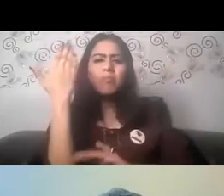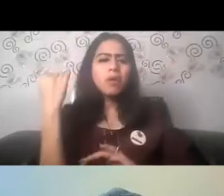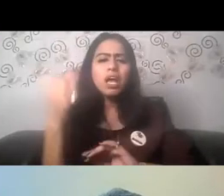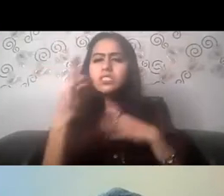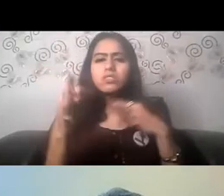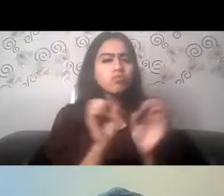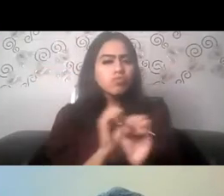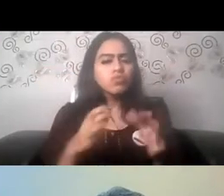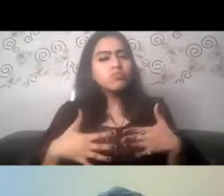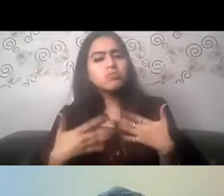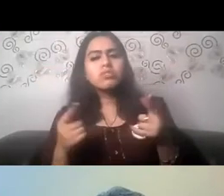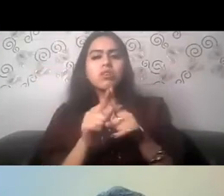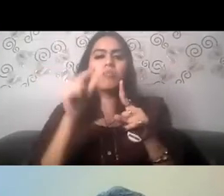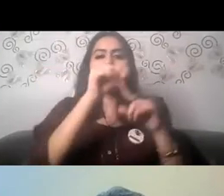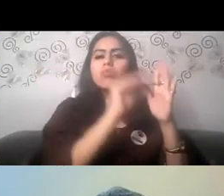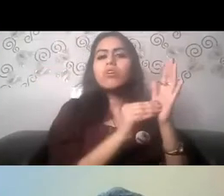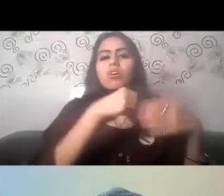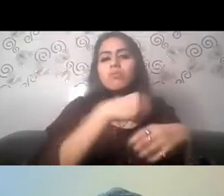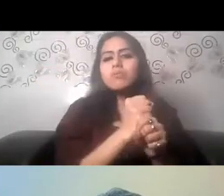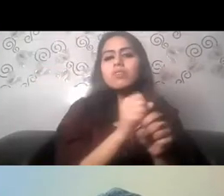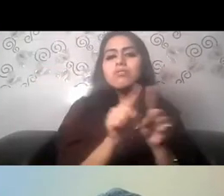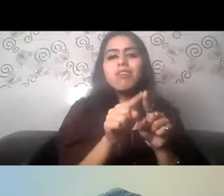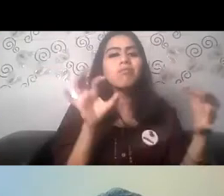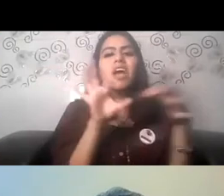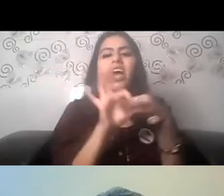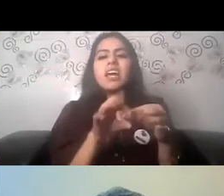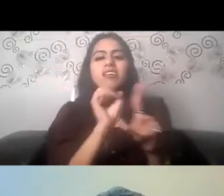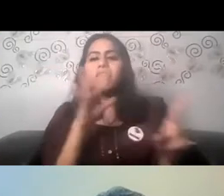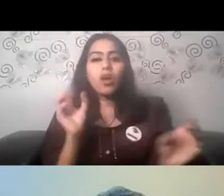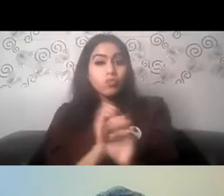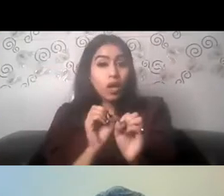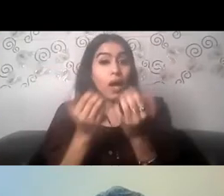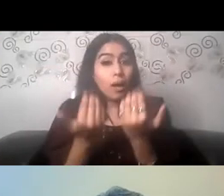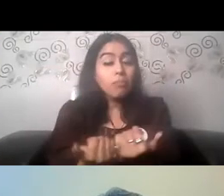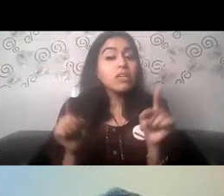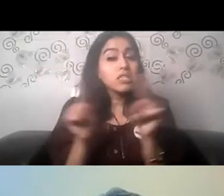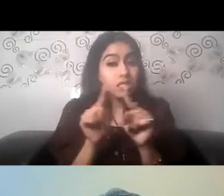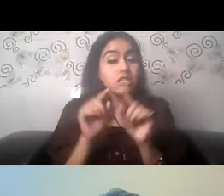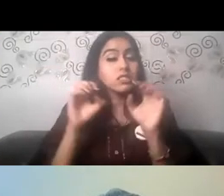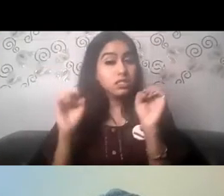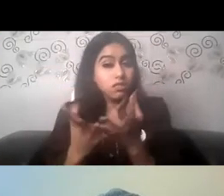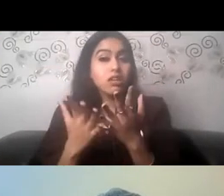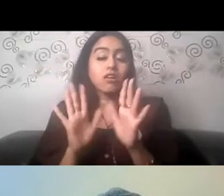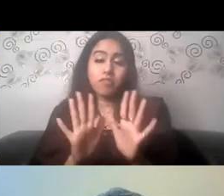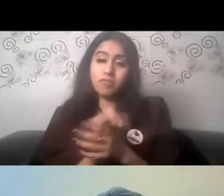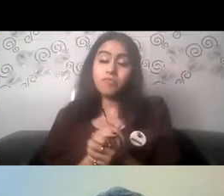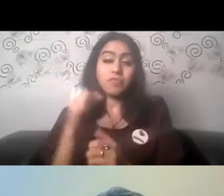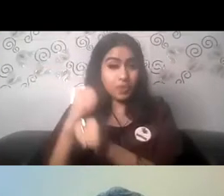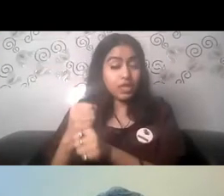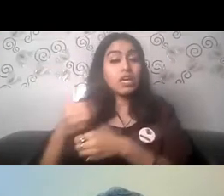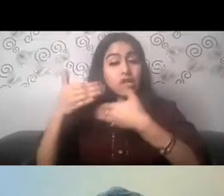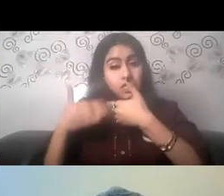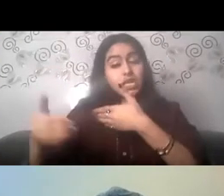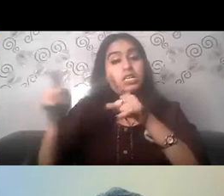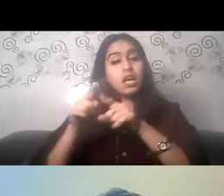ruling was, if you're going to pretend to consult, then you need to do it properly. At the moment, I think the government is going to